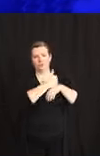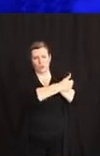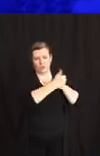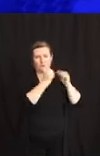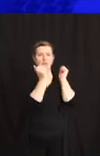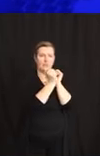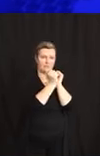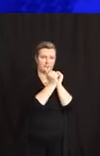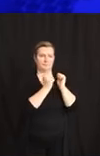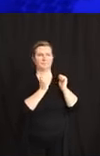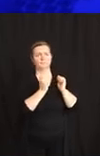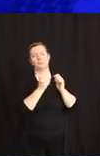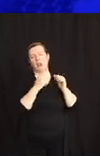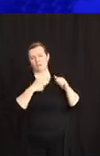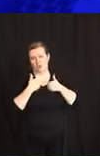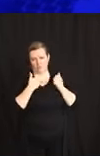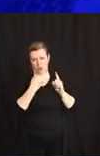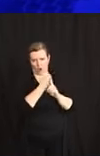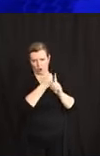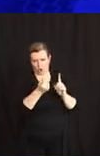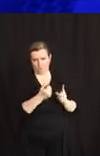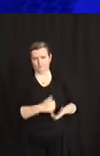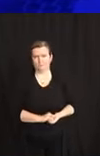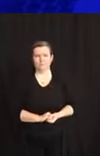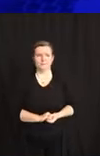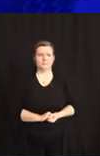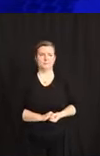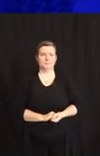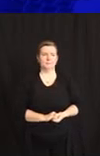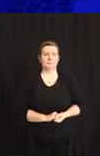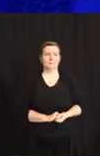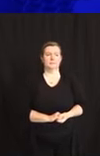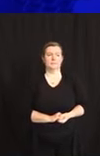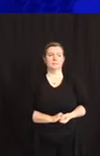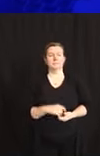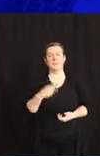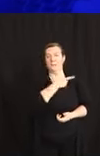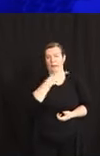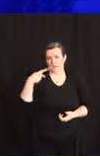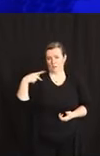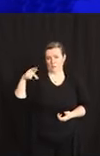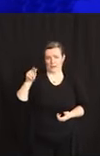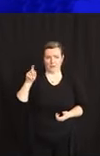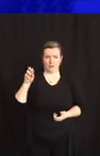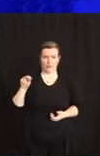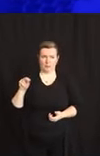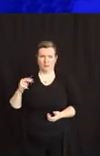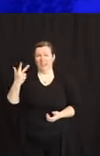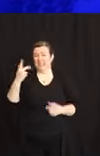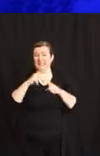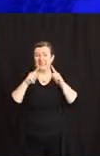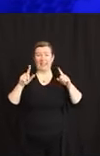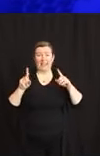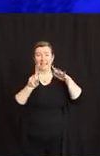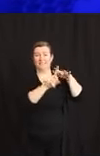throwing bodily fluid. Patterson, across 3 different events, 10 people were cited for the EO